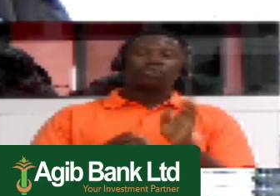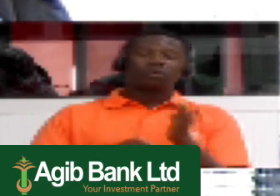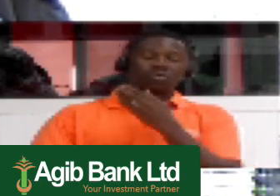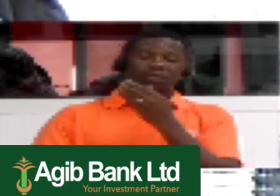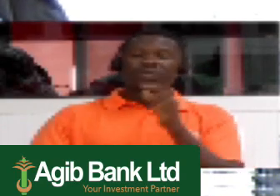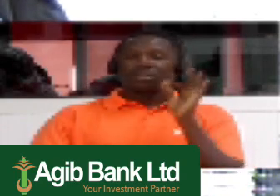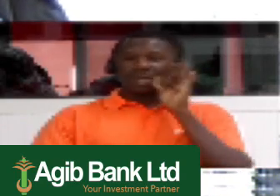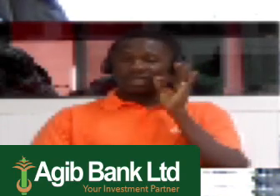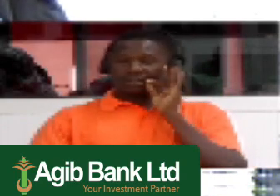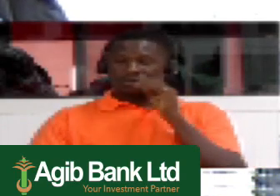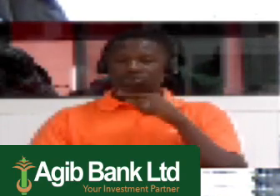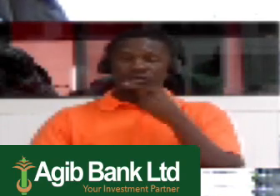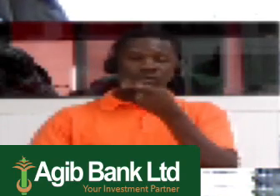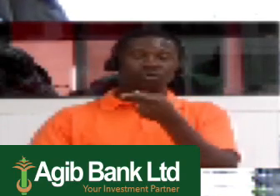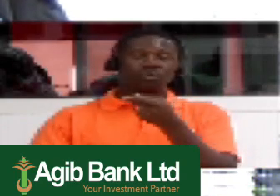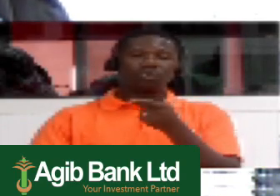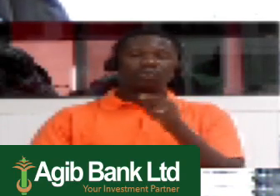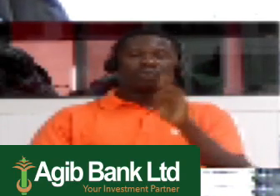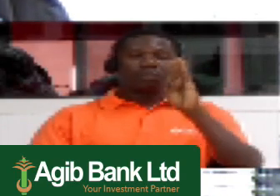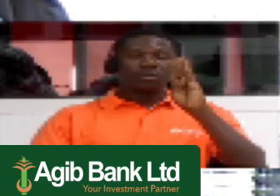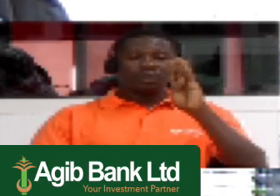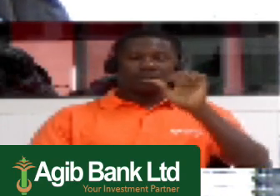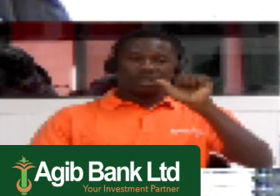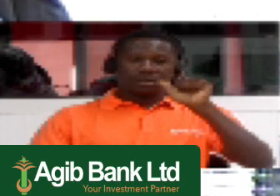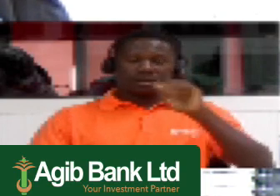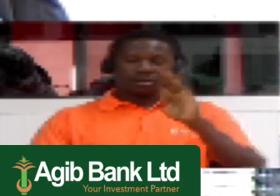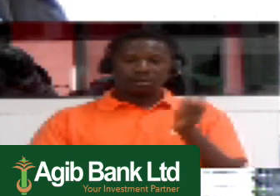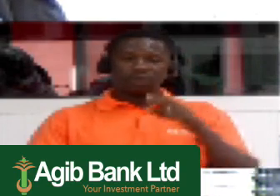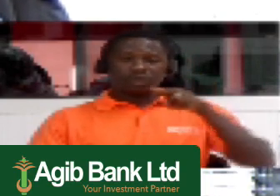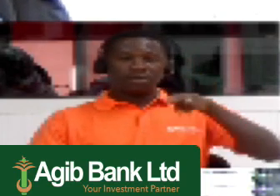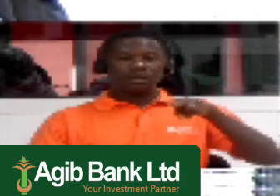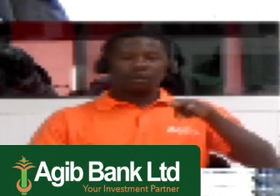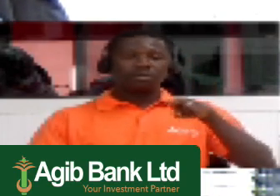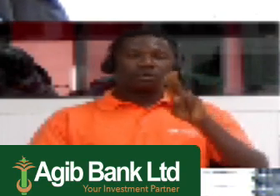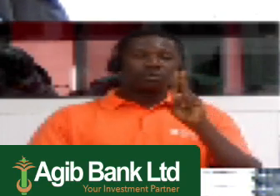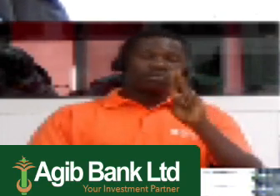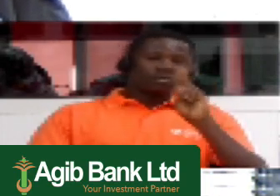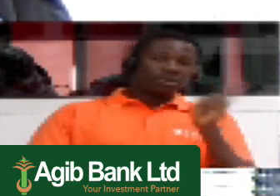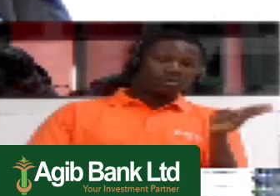you will answer to Banua Badjie.